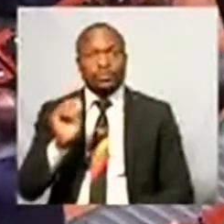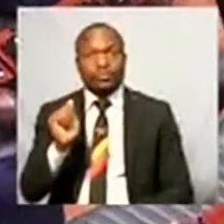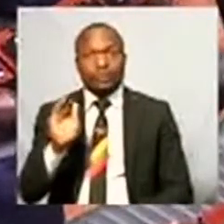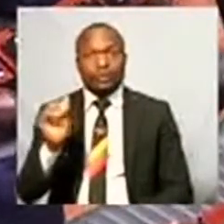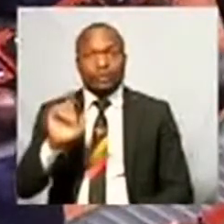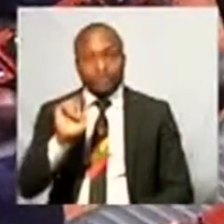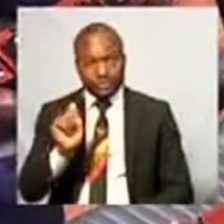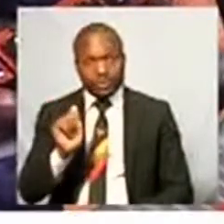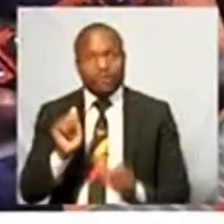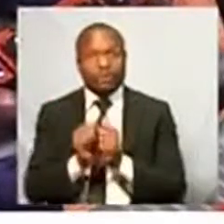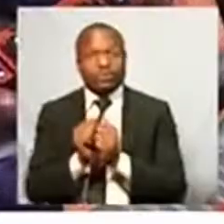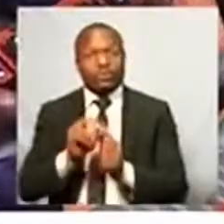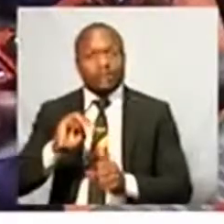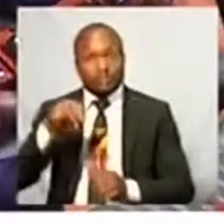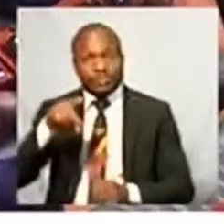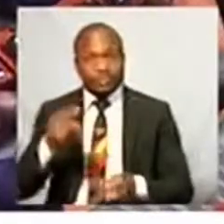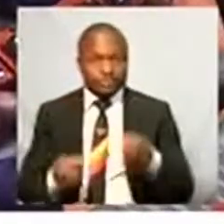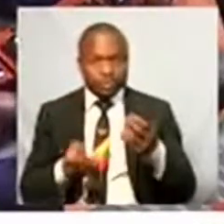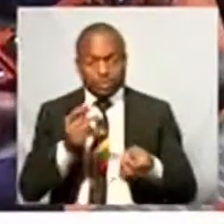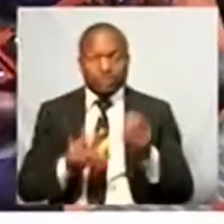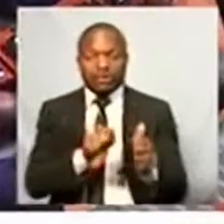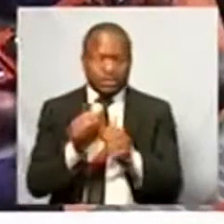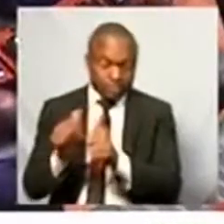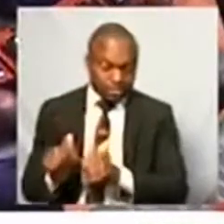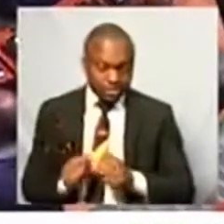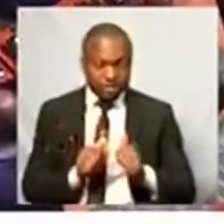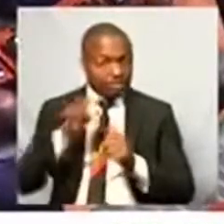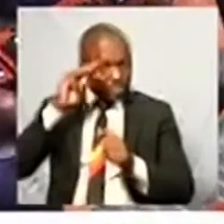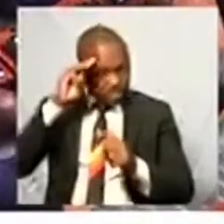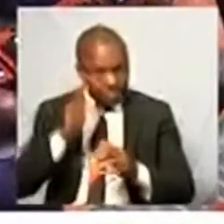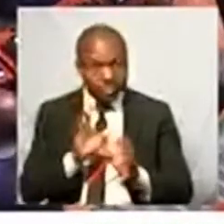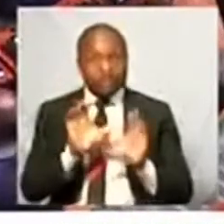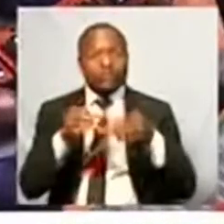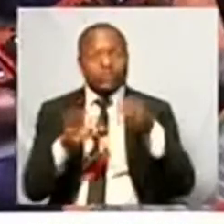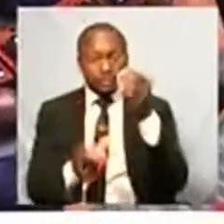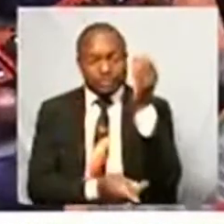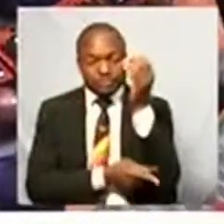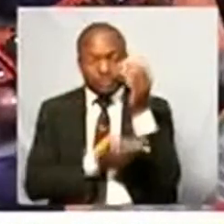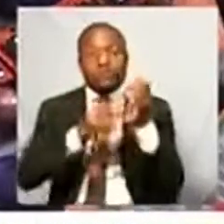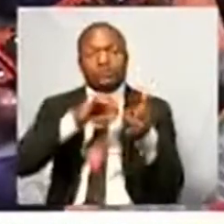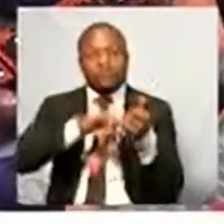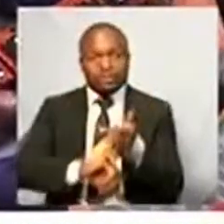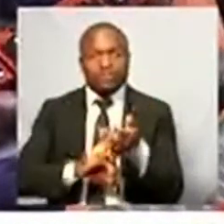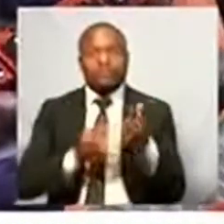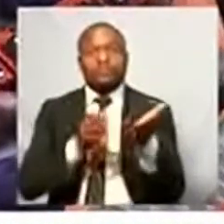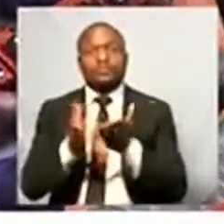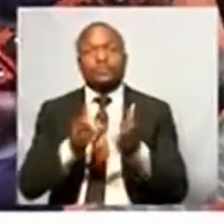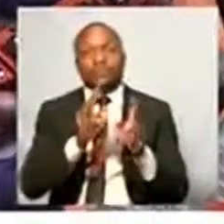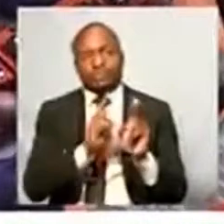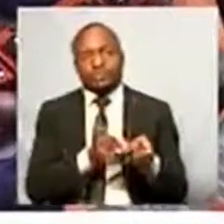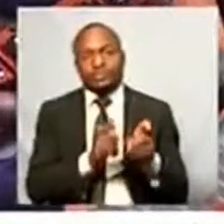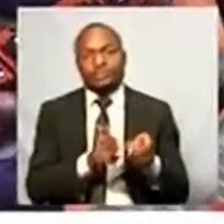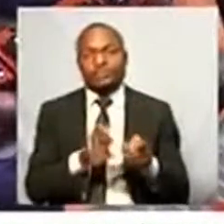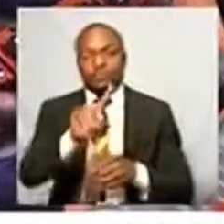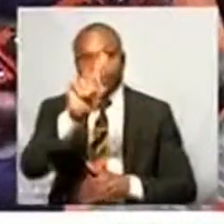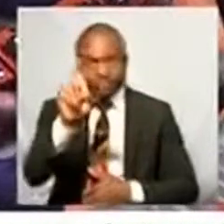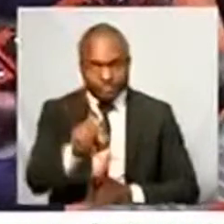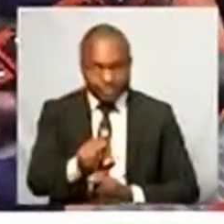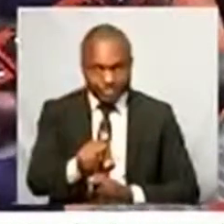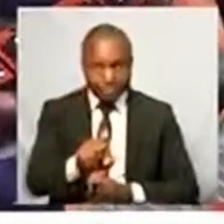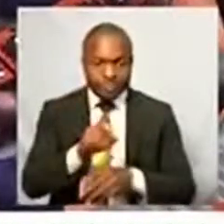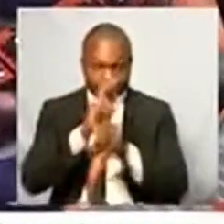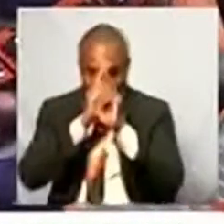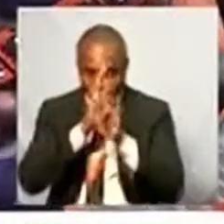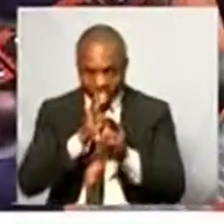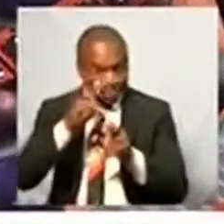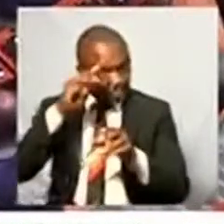Kabwata, and the Acting Honorable Minister of Community Development and Social Services was responding to the questions. May